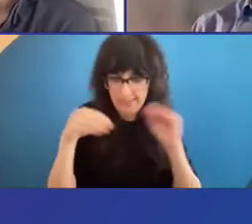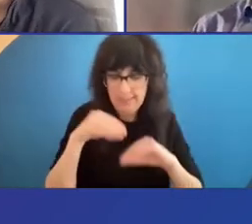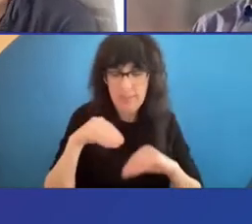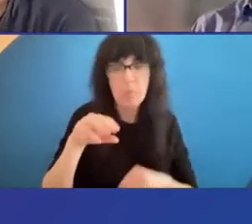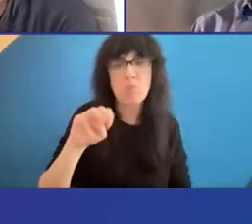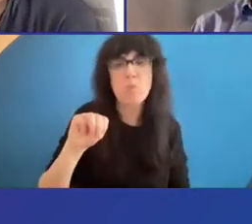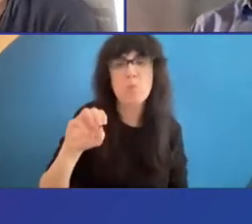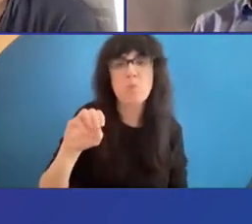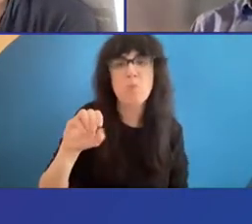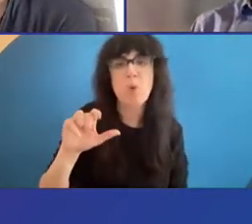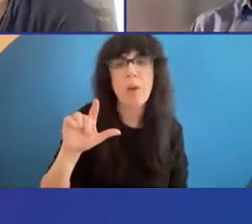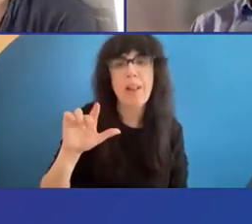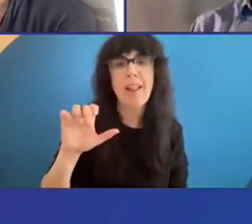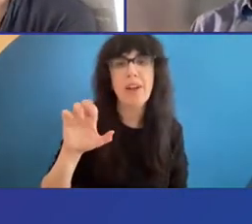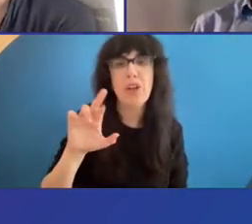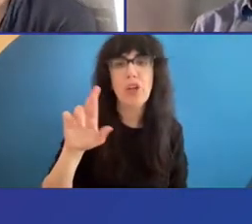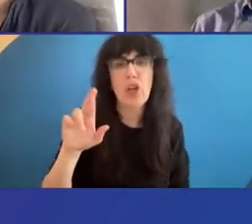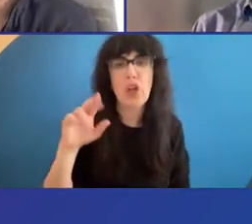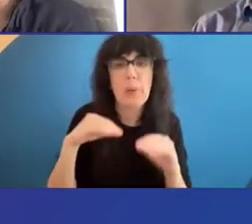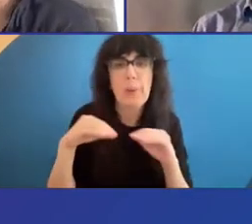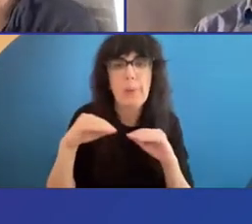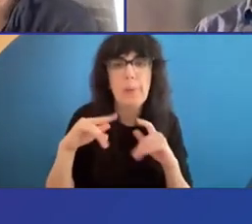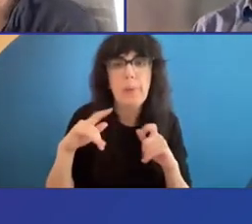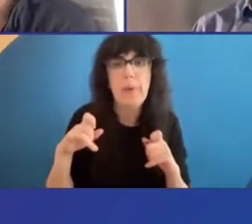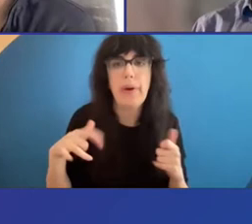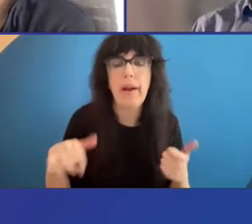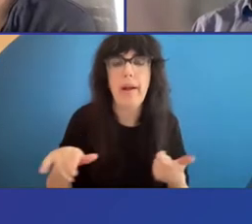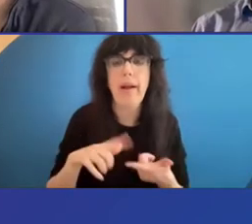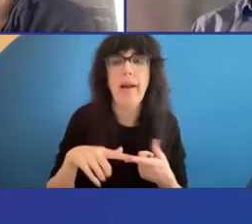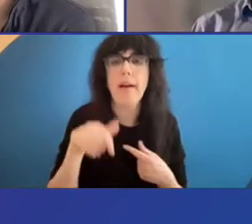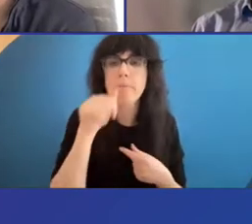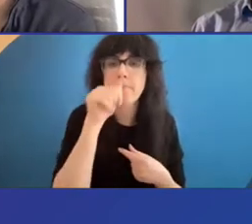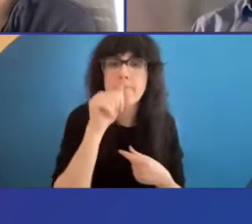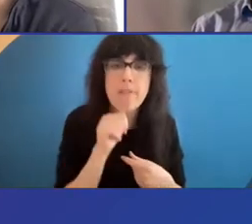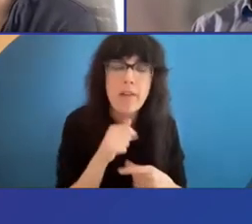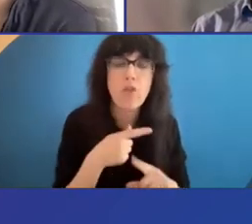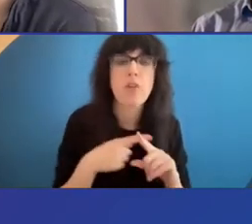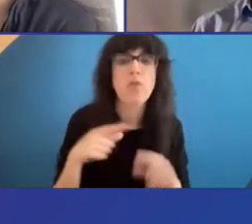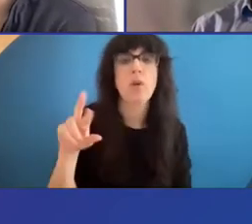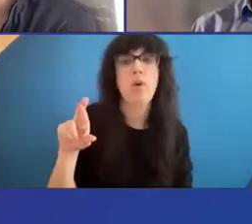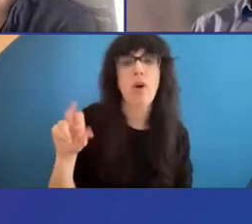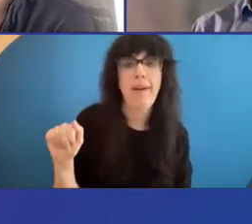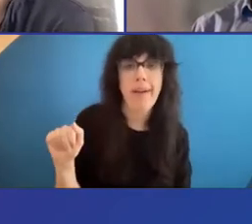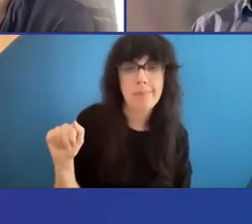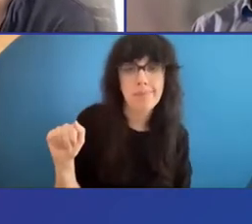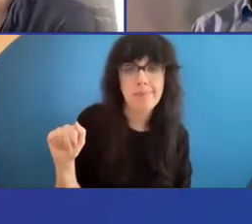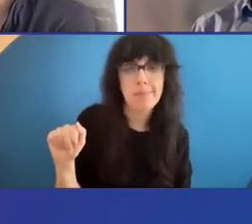and I am suffering from rheumatoid arthritis.